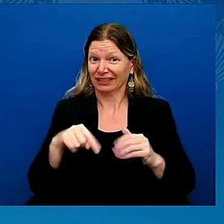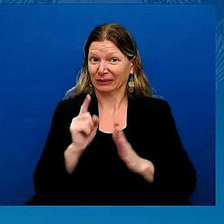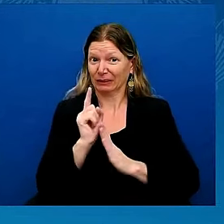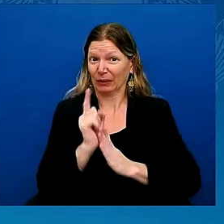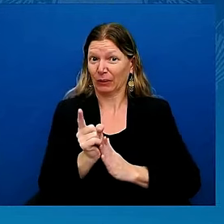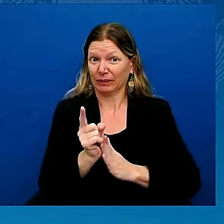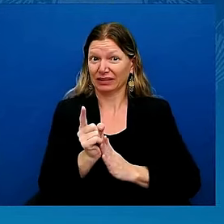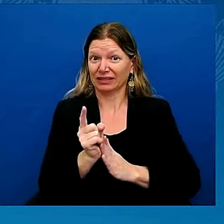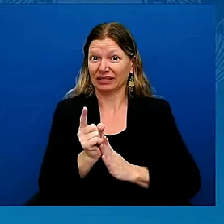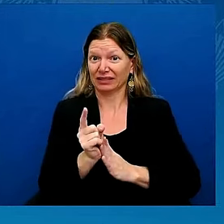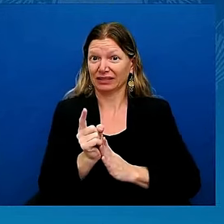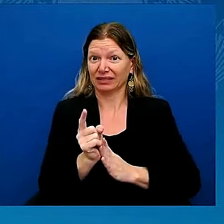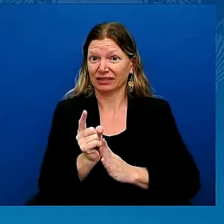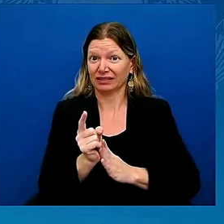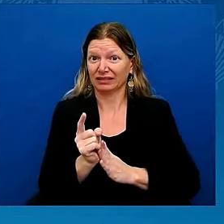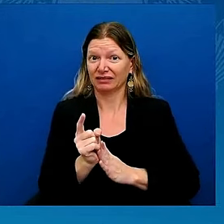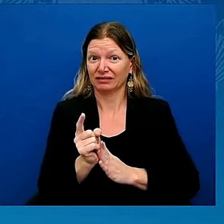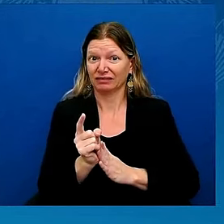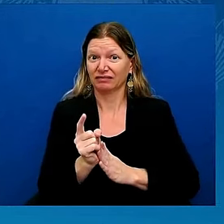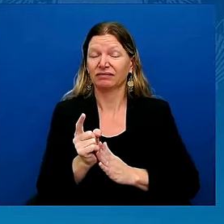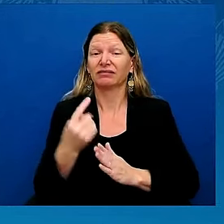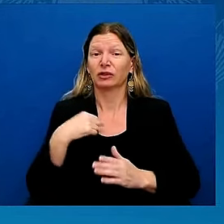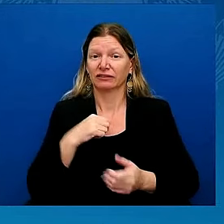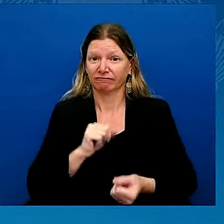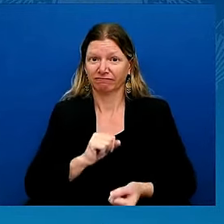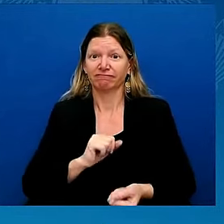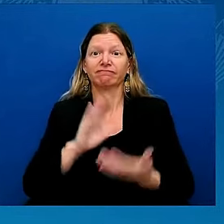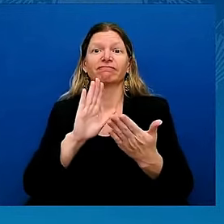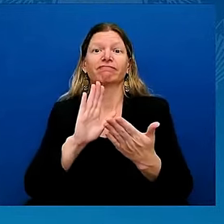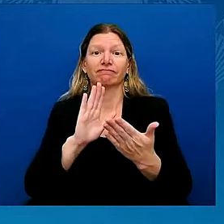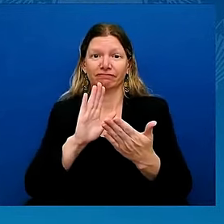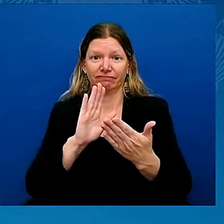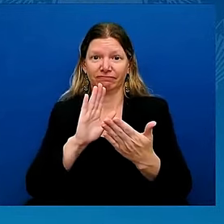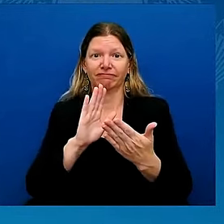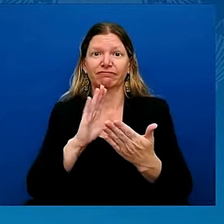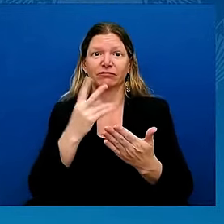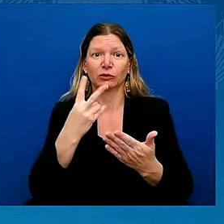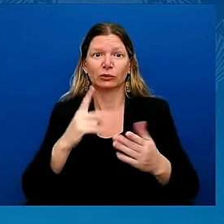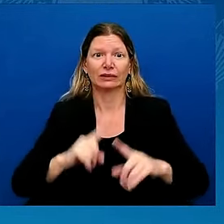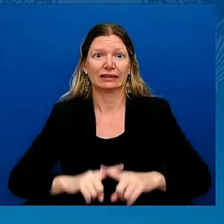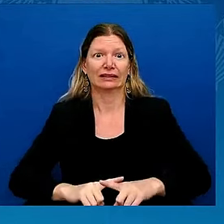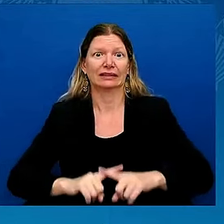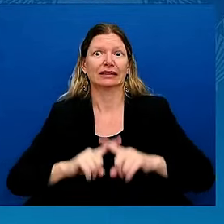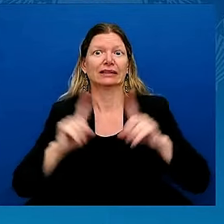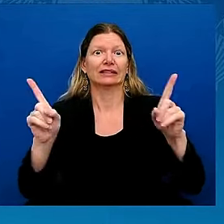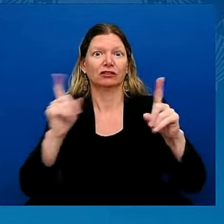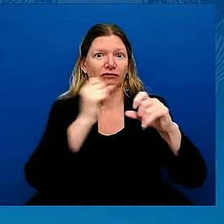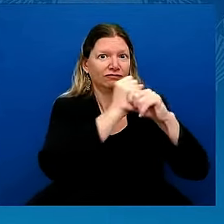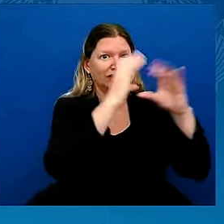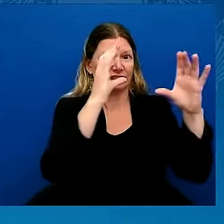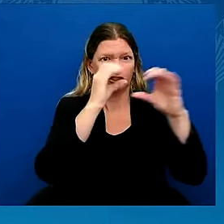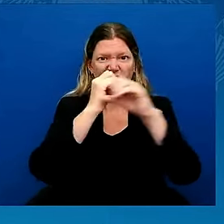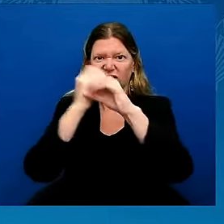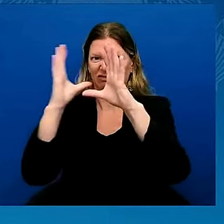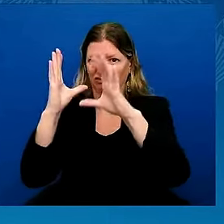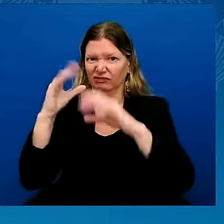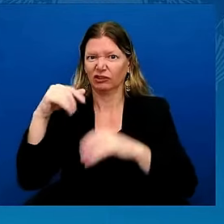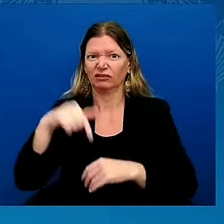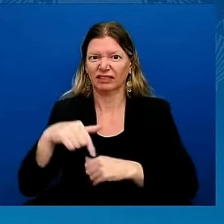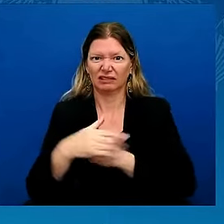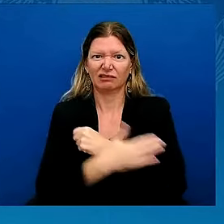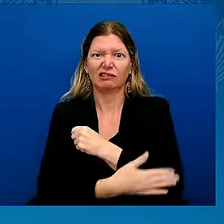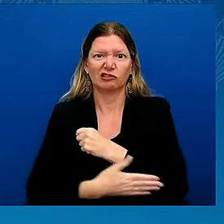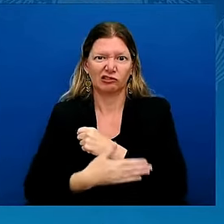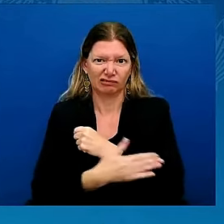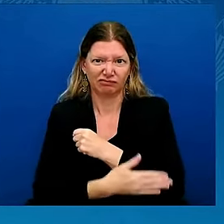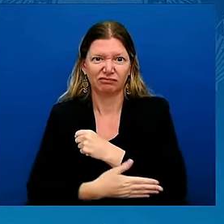confronting two different, very, very different visions for our nation. One focused on the